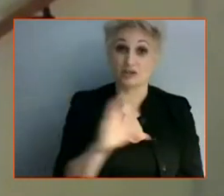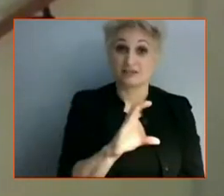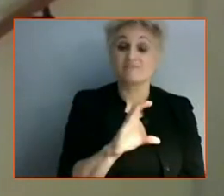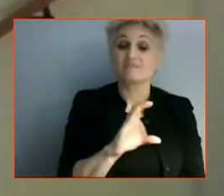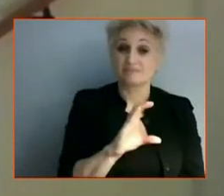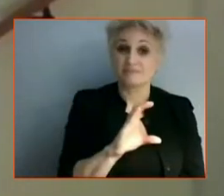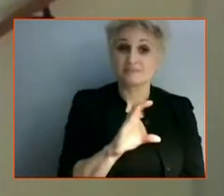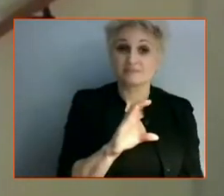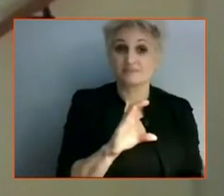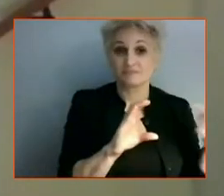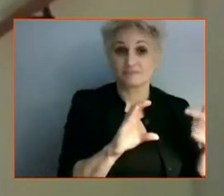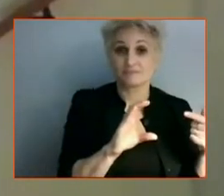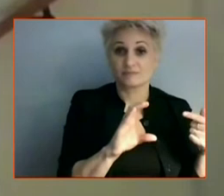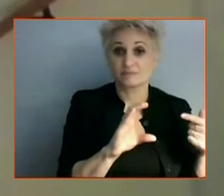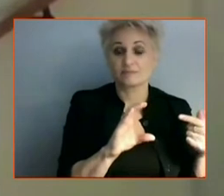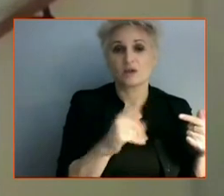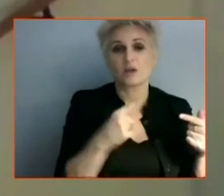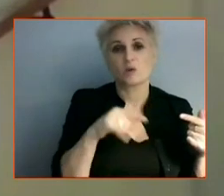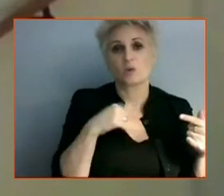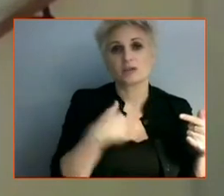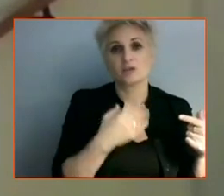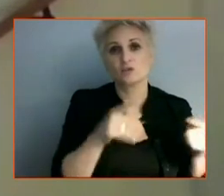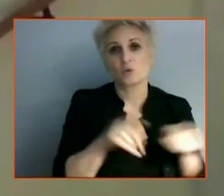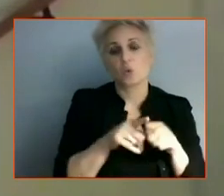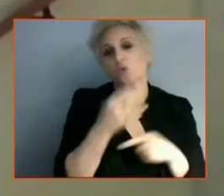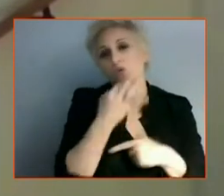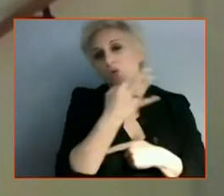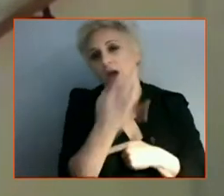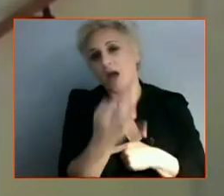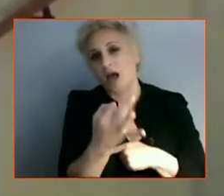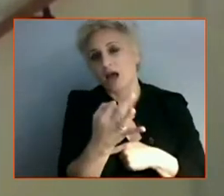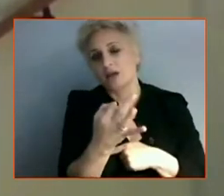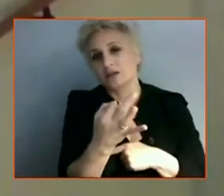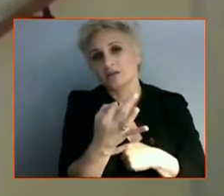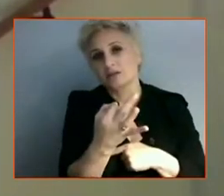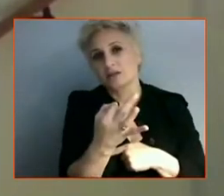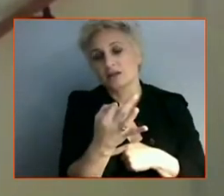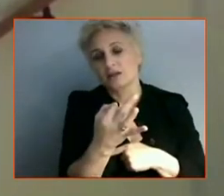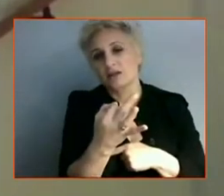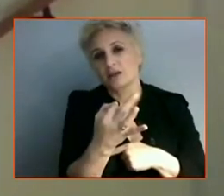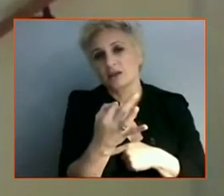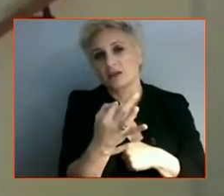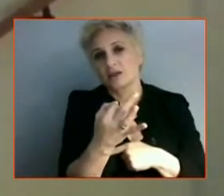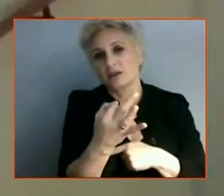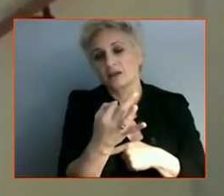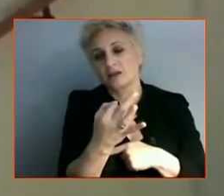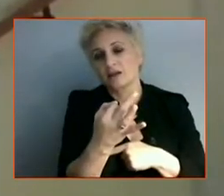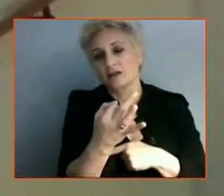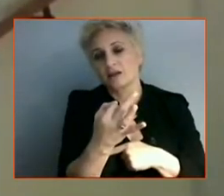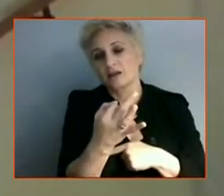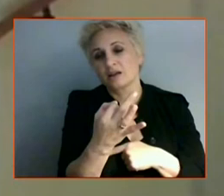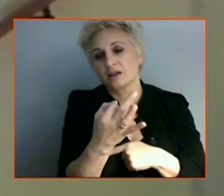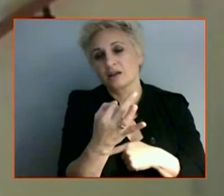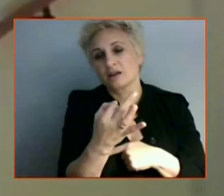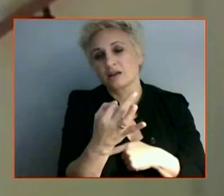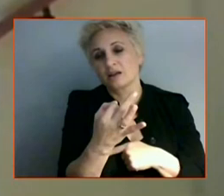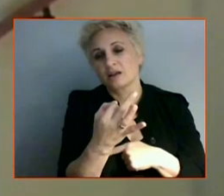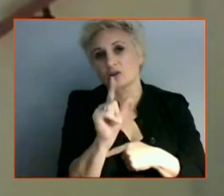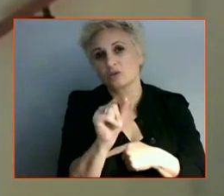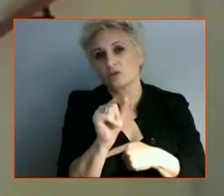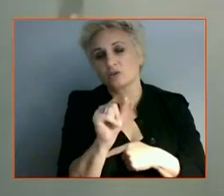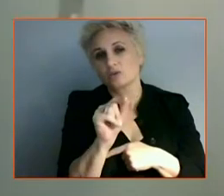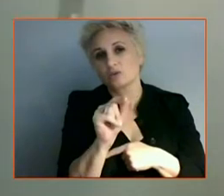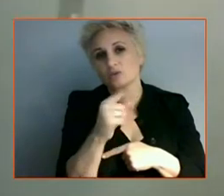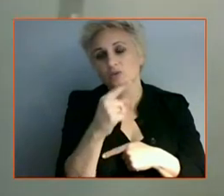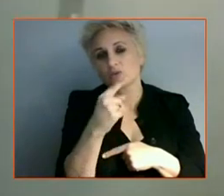Do we look to separate that out and come up with a new funding model? Look, you know, we've